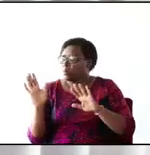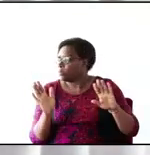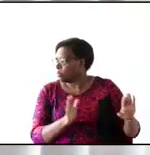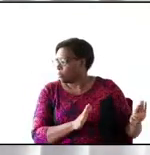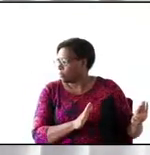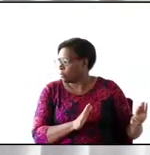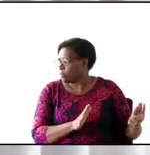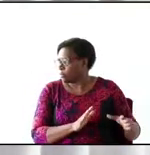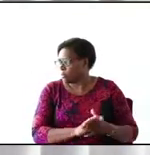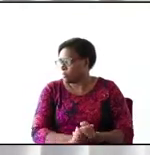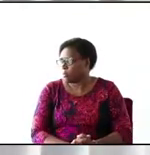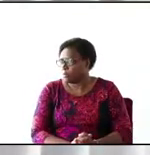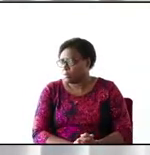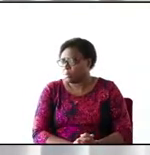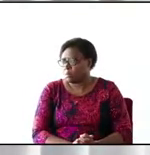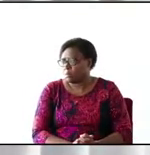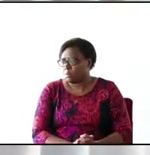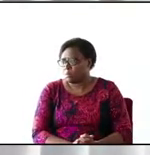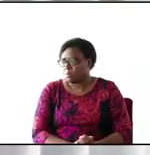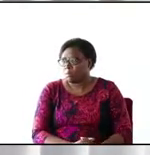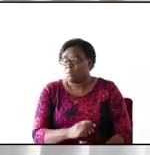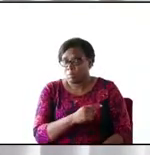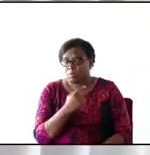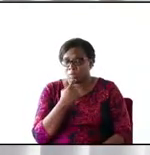Well, needless to say,